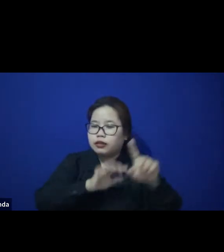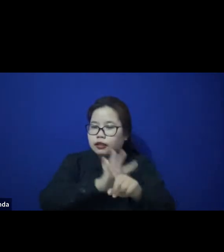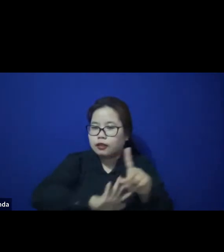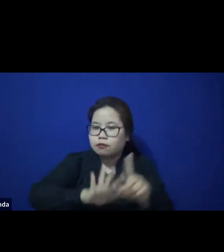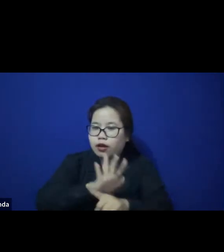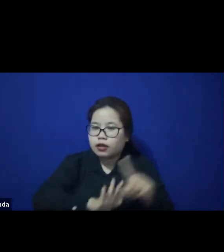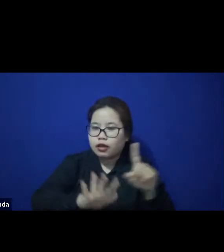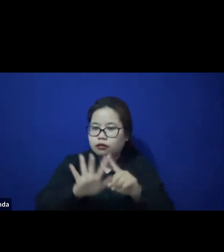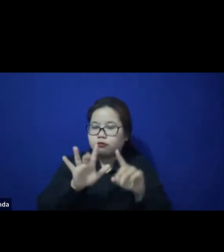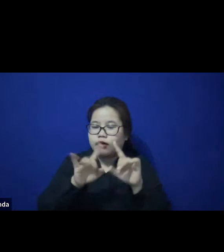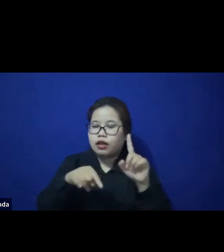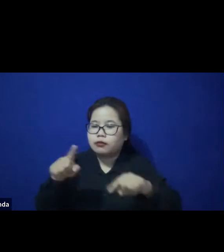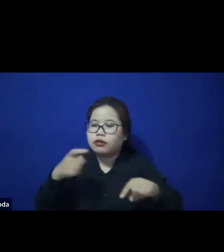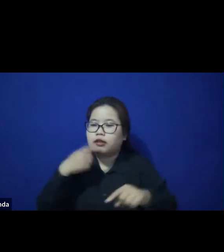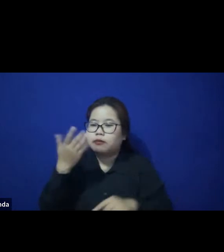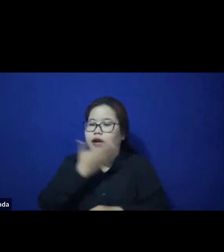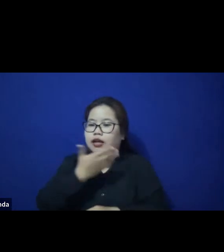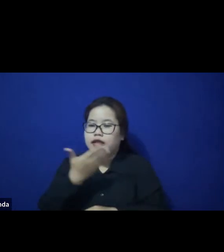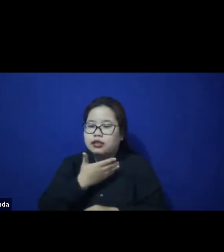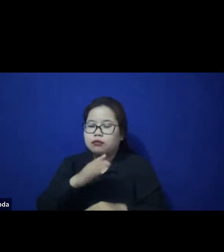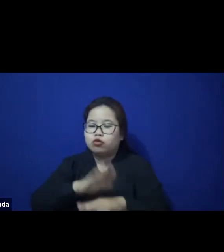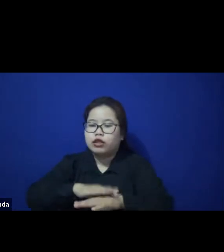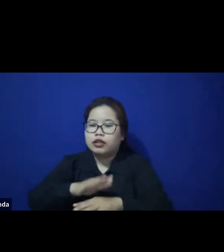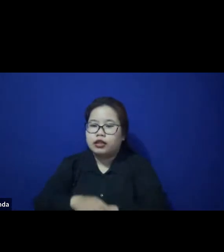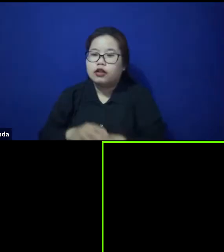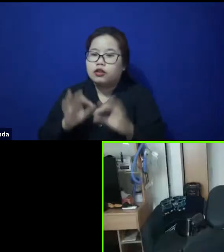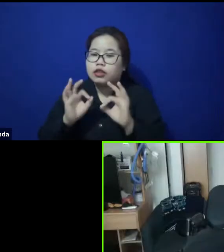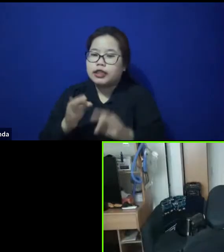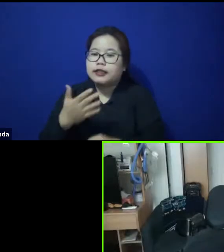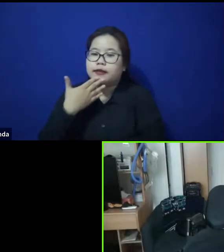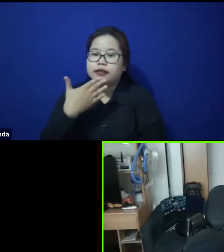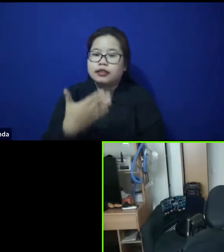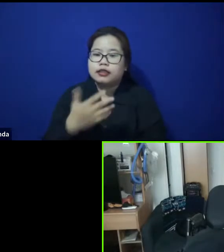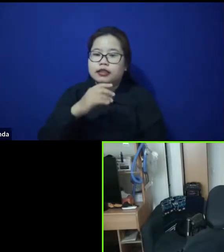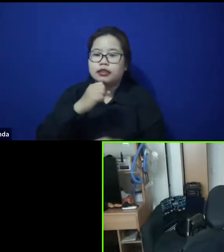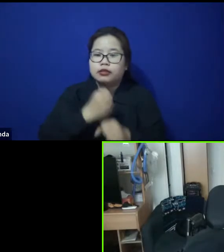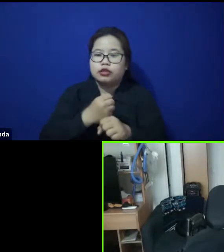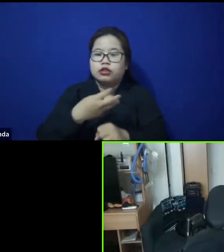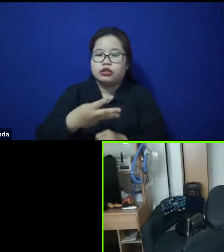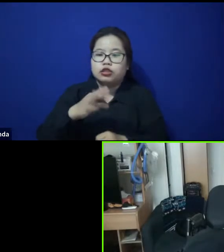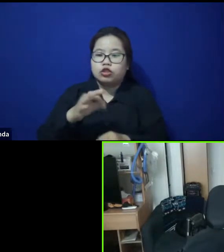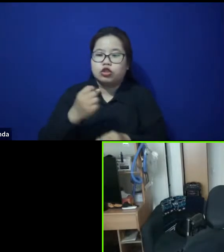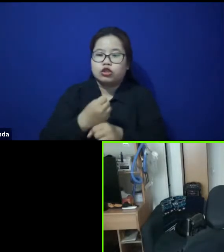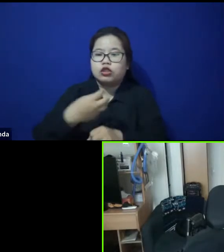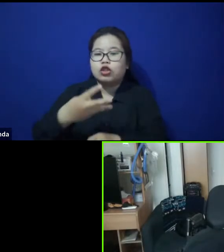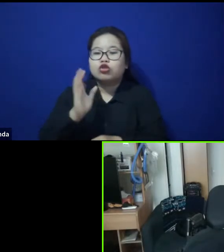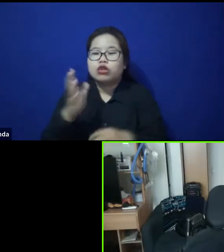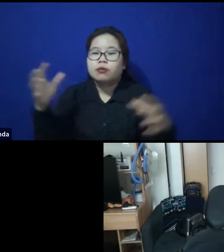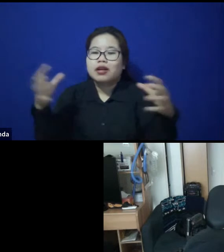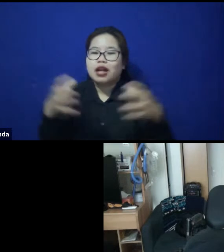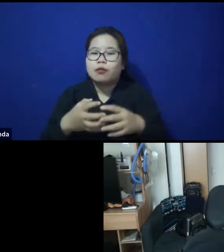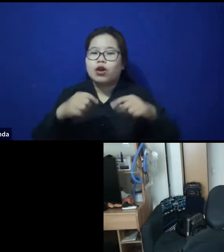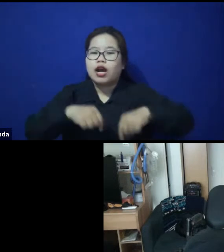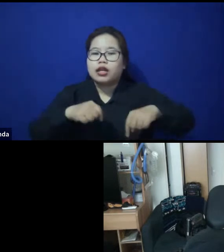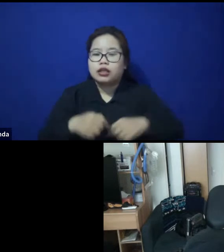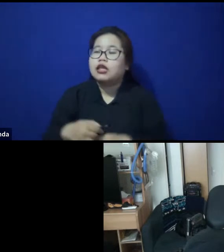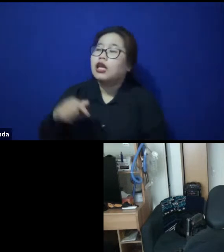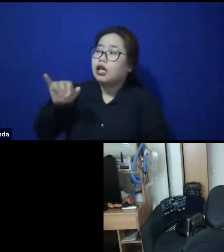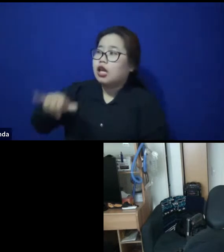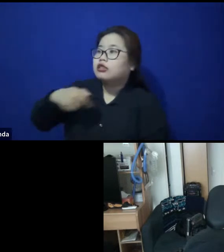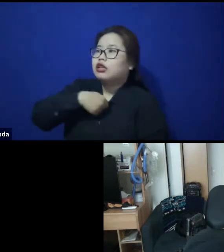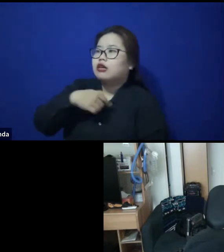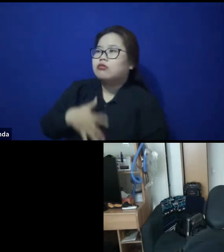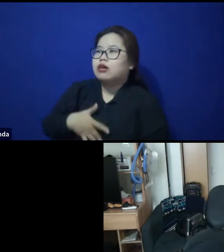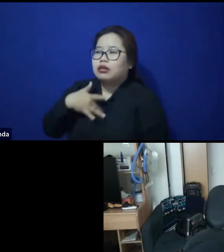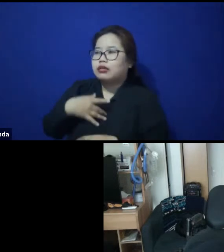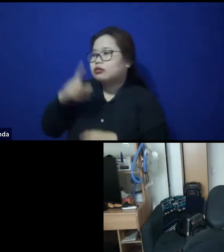you for being with us today. Thank you. I feel quite honored and privileged. All right, thanks so much.